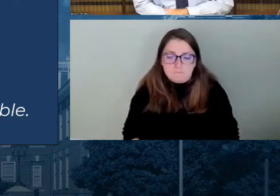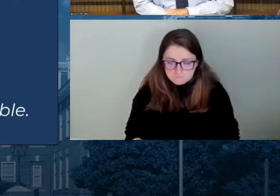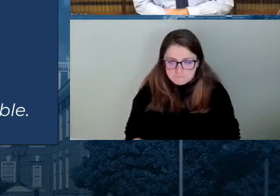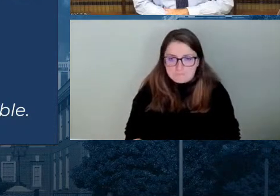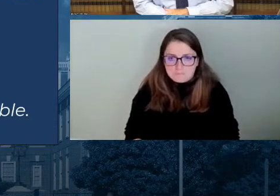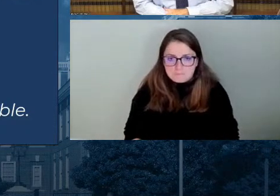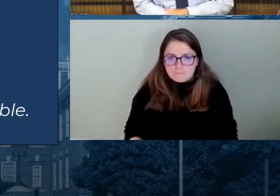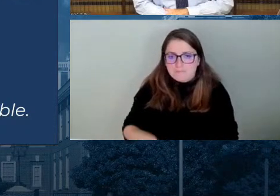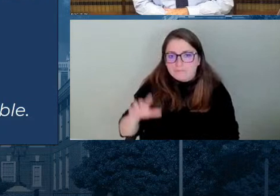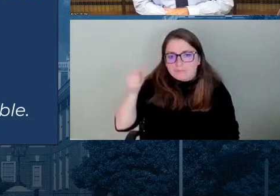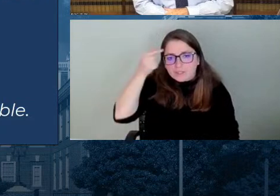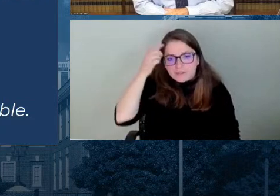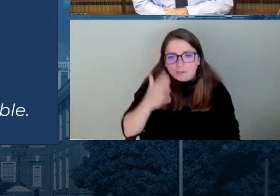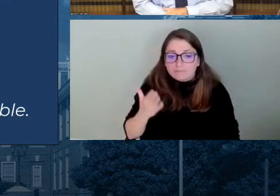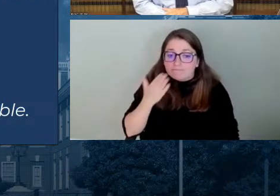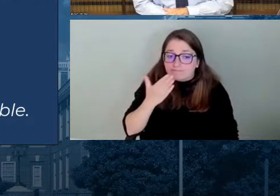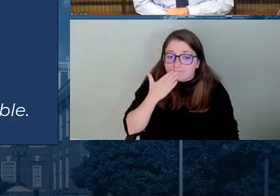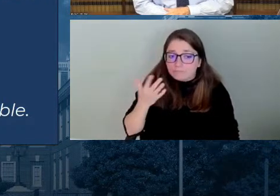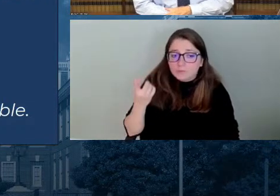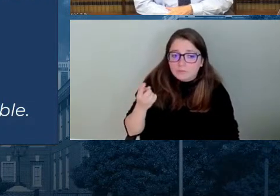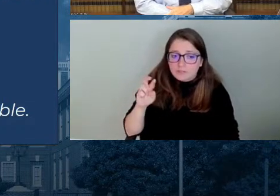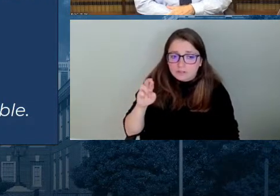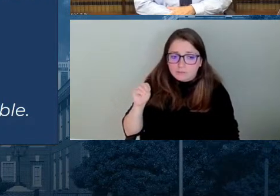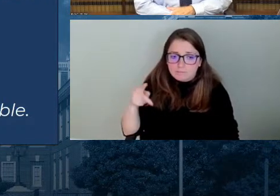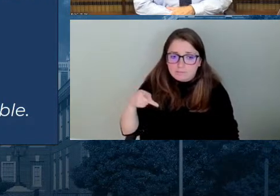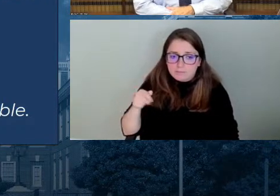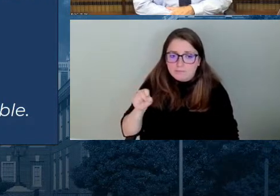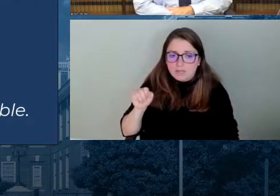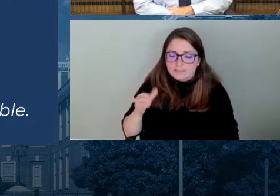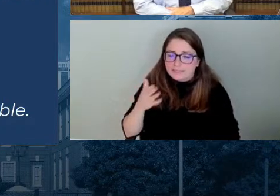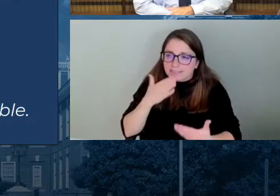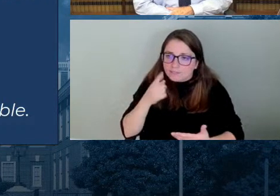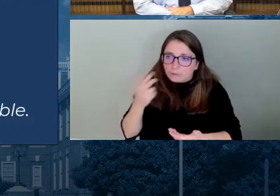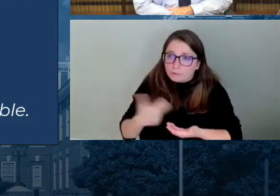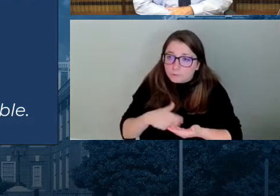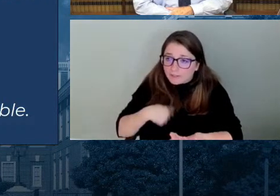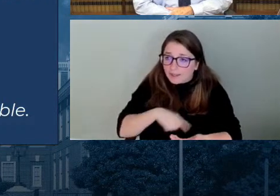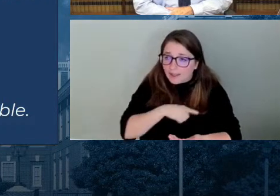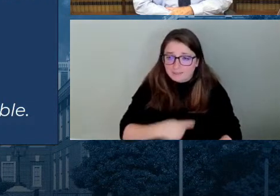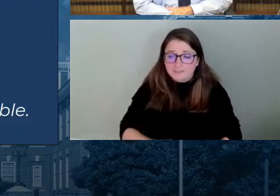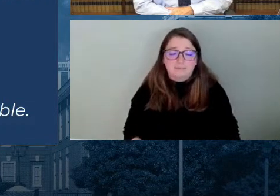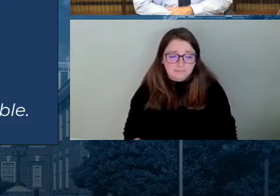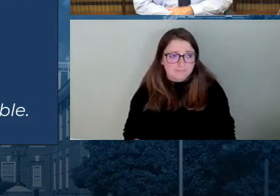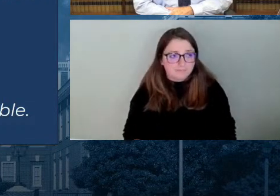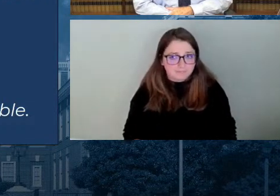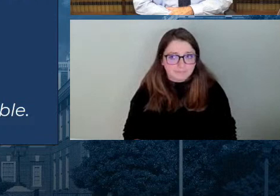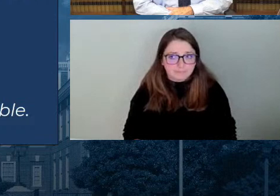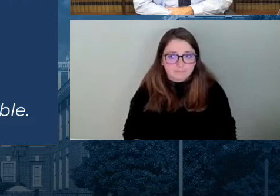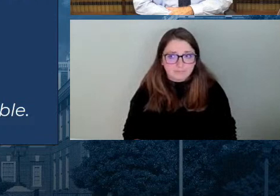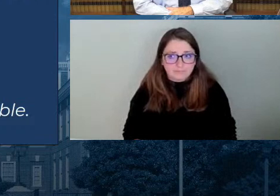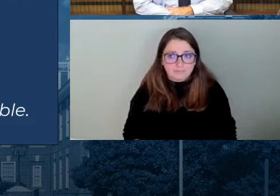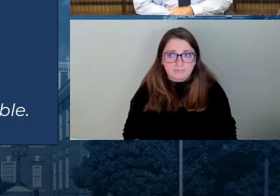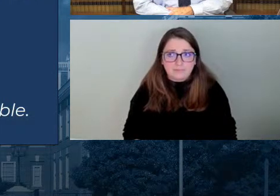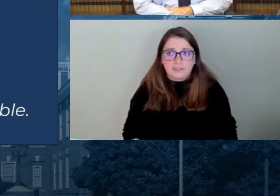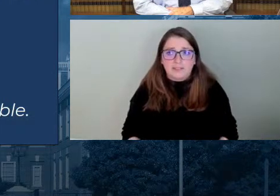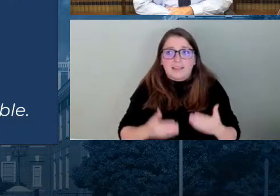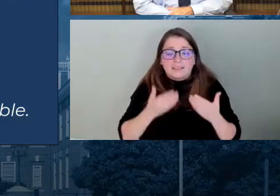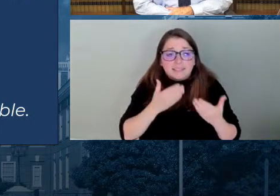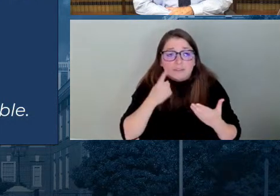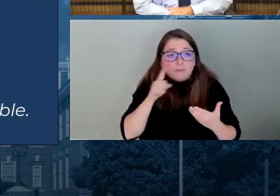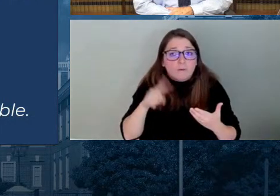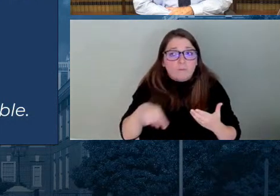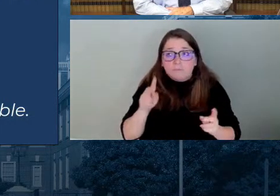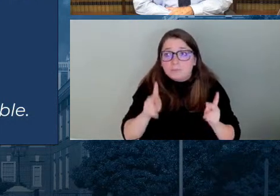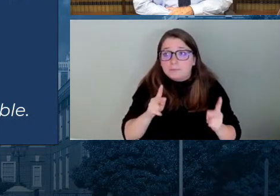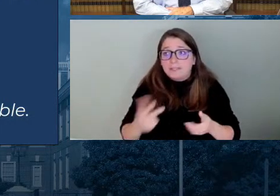Dr. Pazzi. Thanks for joining us today. And to those who joined the press briefing, at home or at work, we appreciate